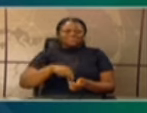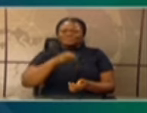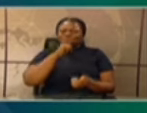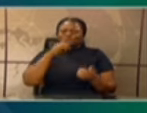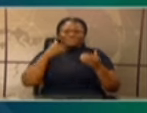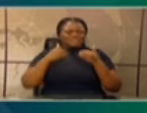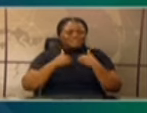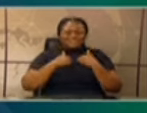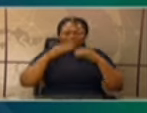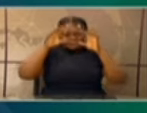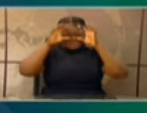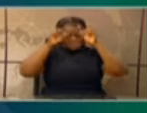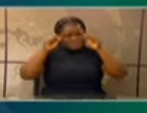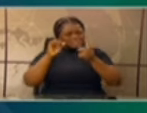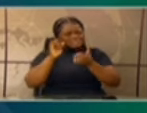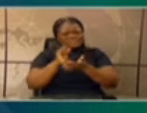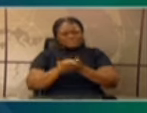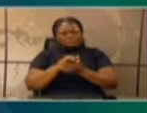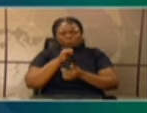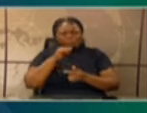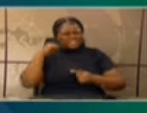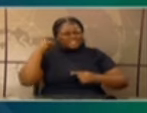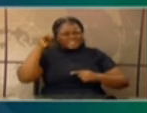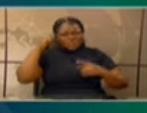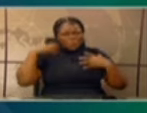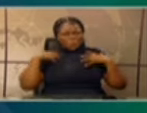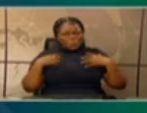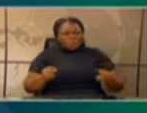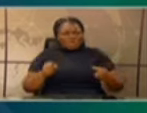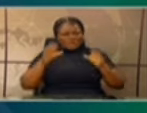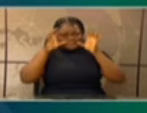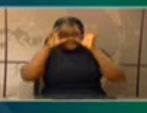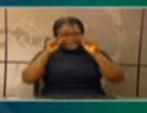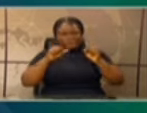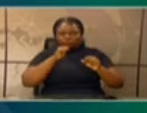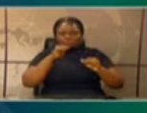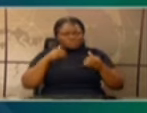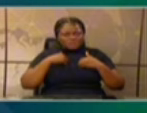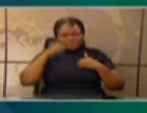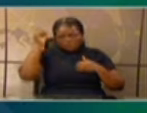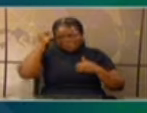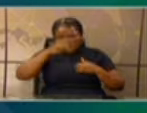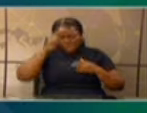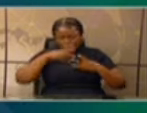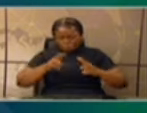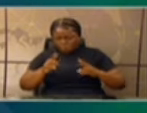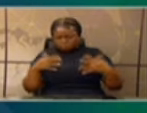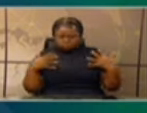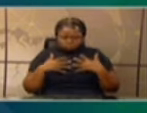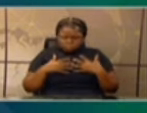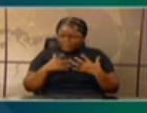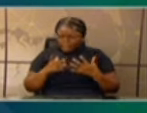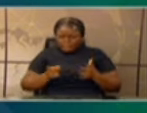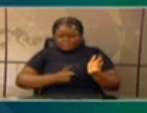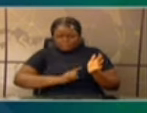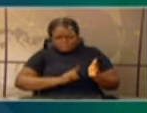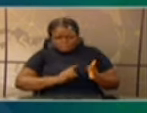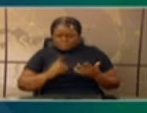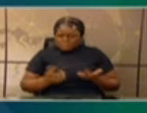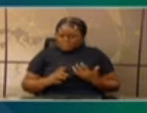onu minyansa abanya onten abanya inyansa fuwa ewo abanya wawa nimdia ewo ntrim